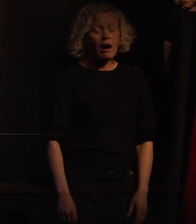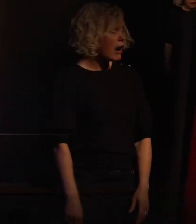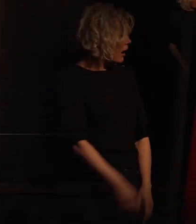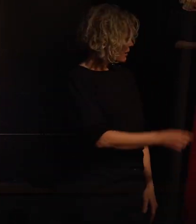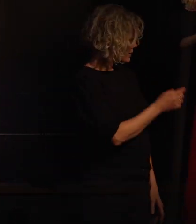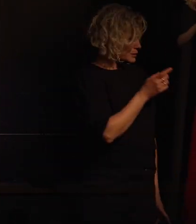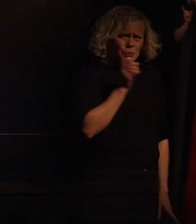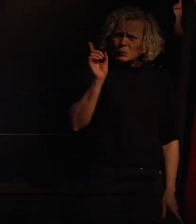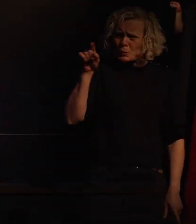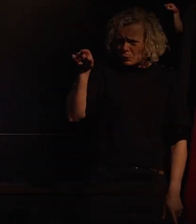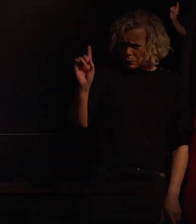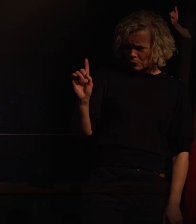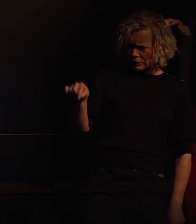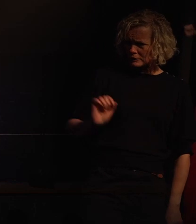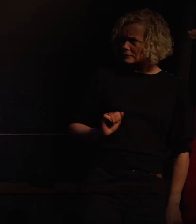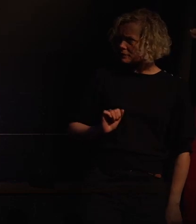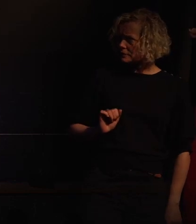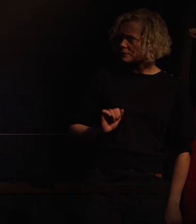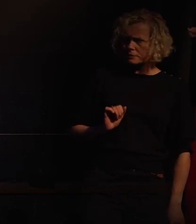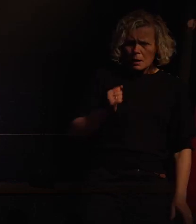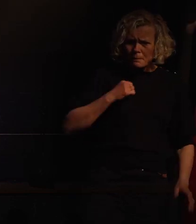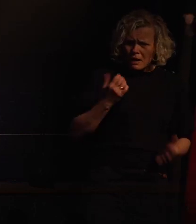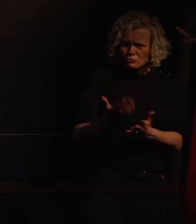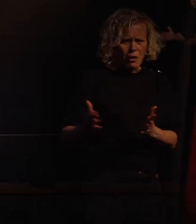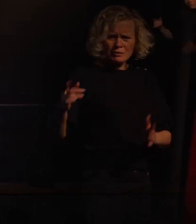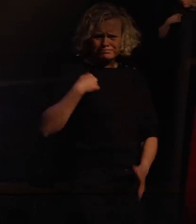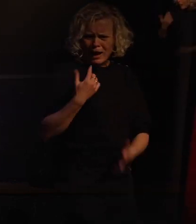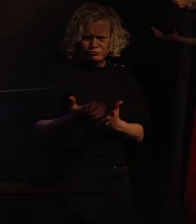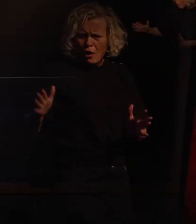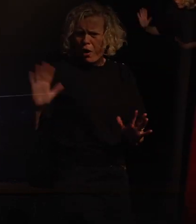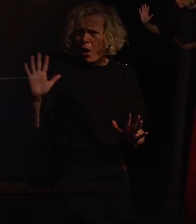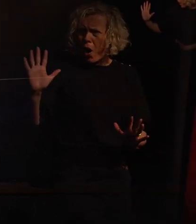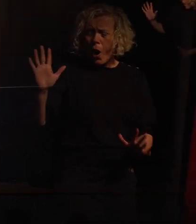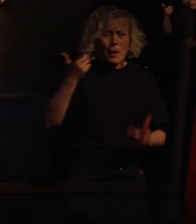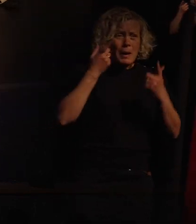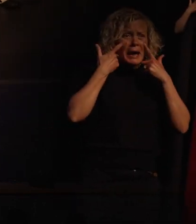What's that? That's not my crock. Look out!